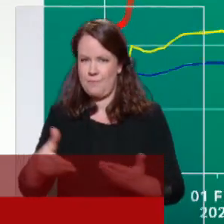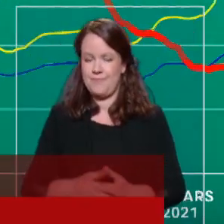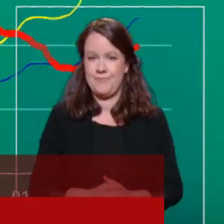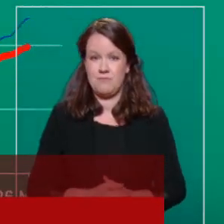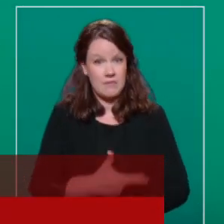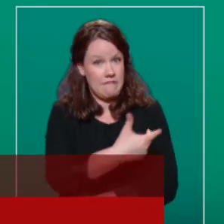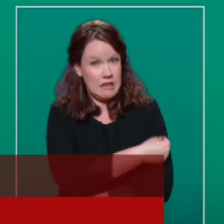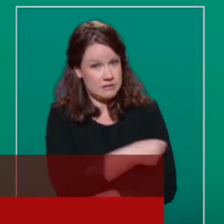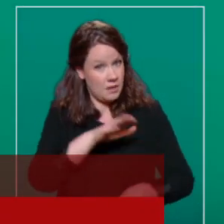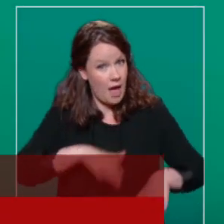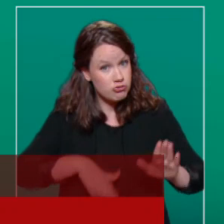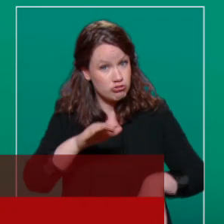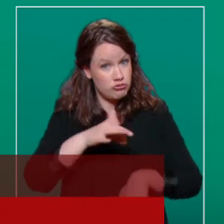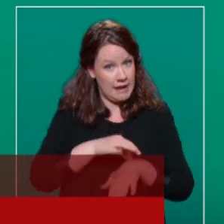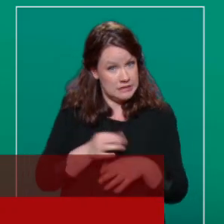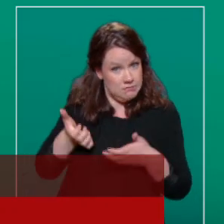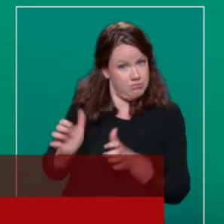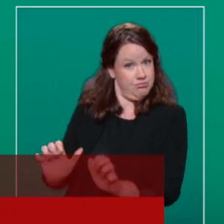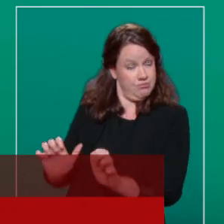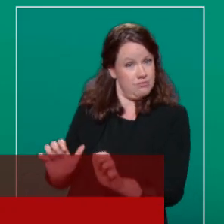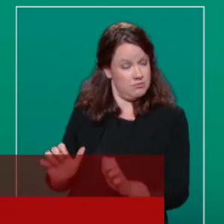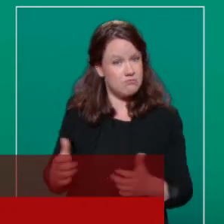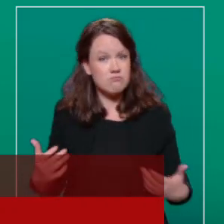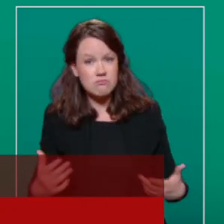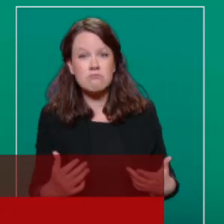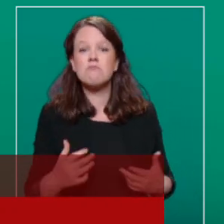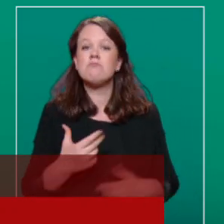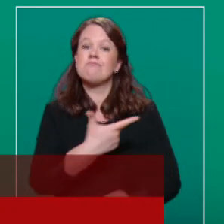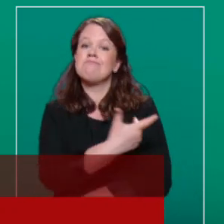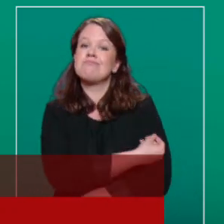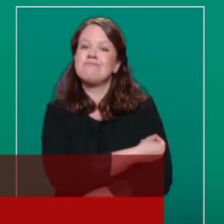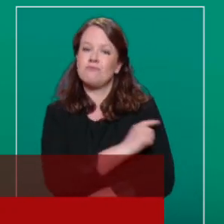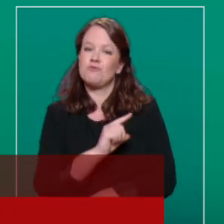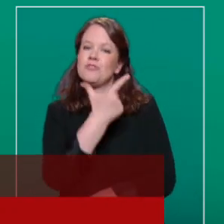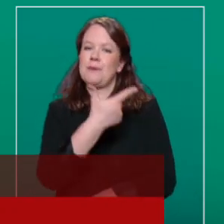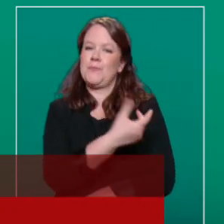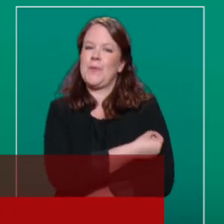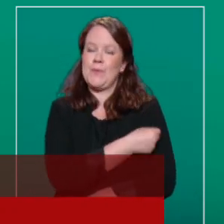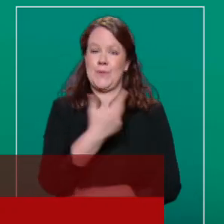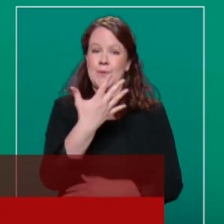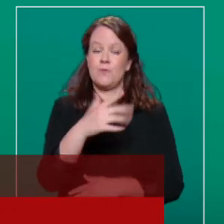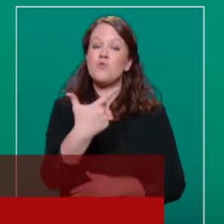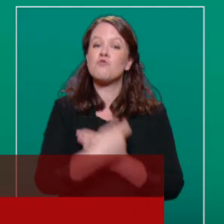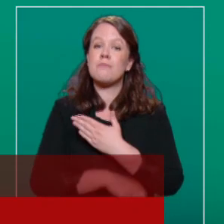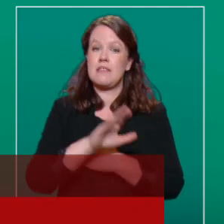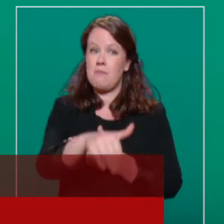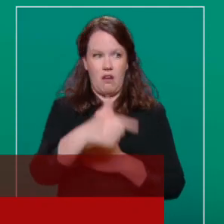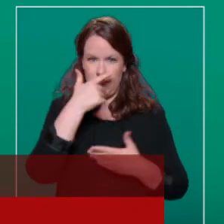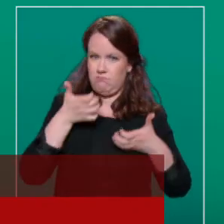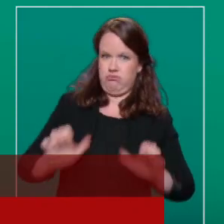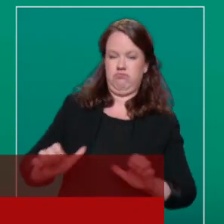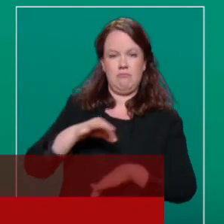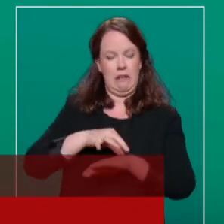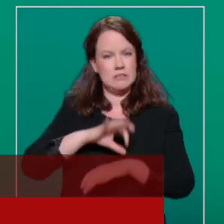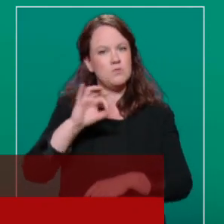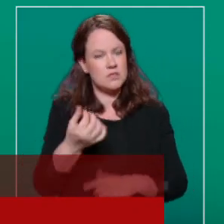And the vaccine is efficient. It's efficient and effective as of 2 weeks after the first injection. The best proof of